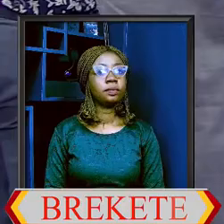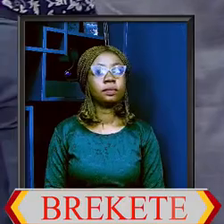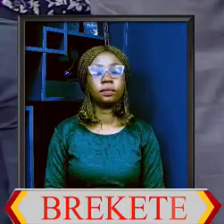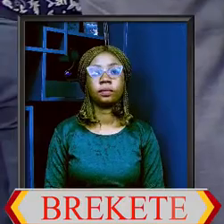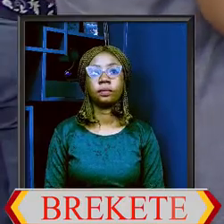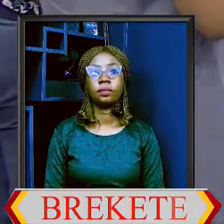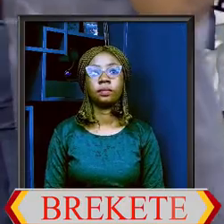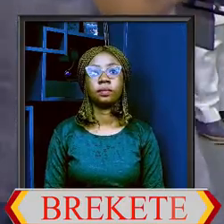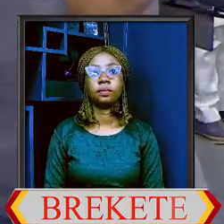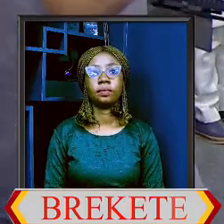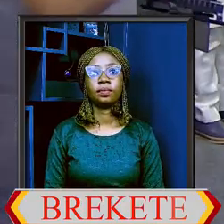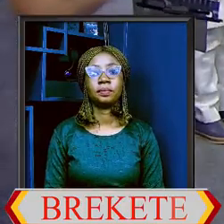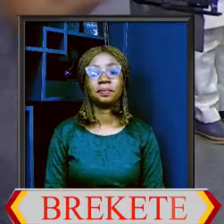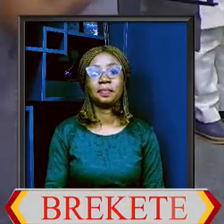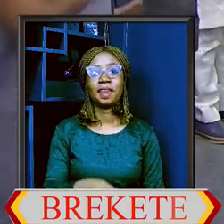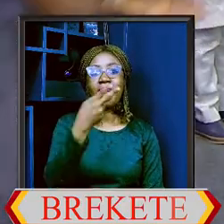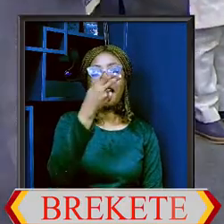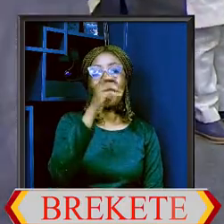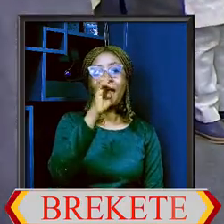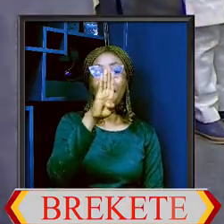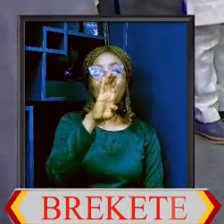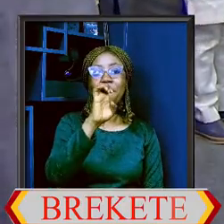want well